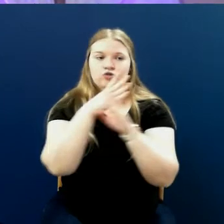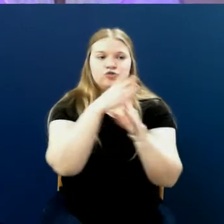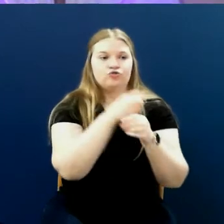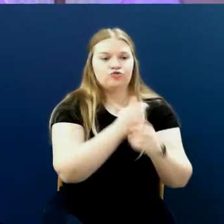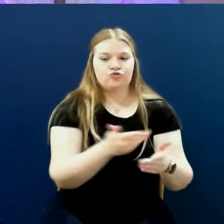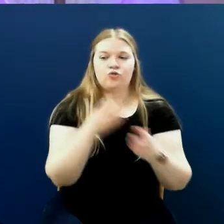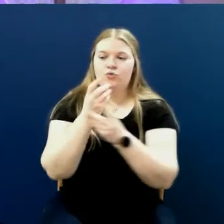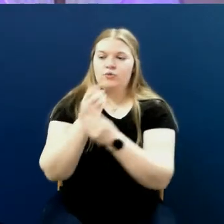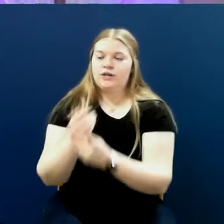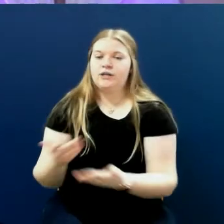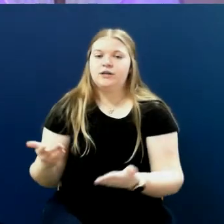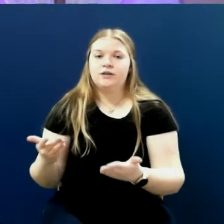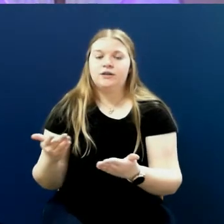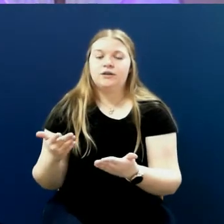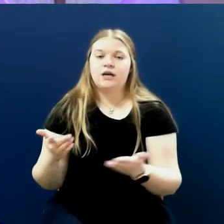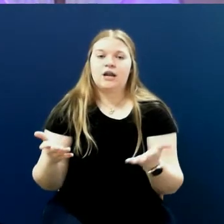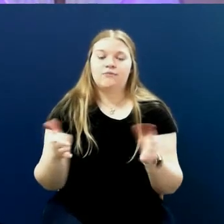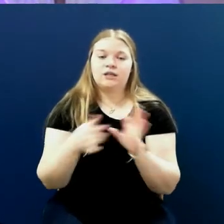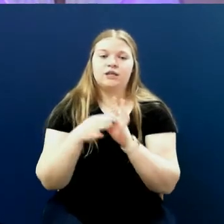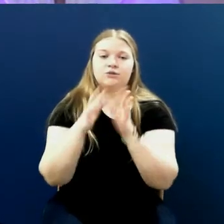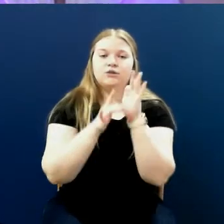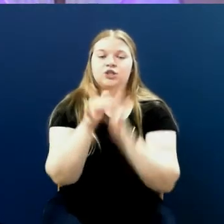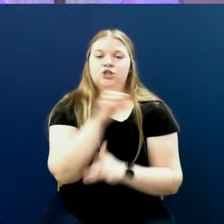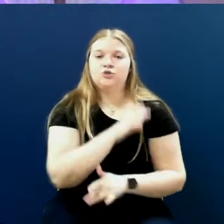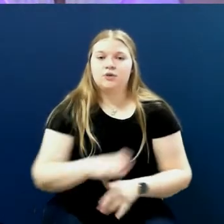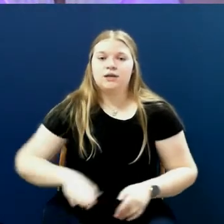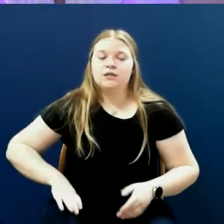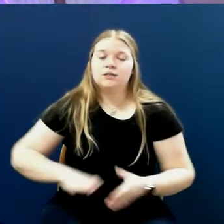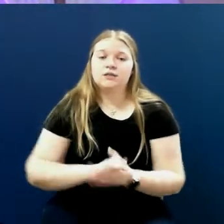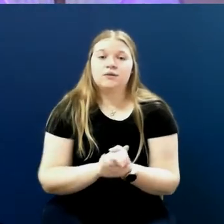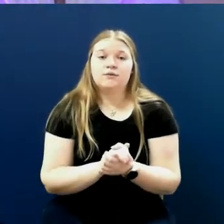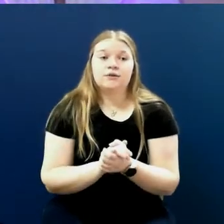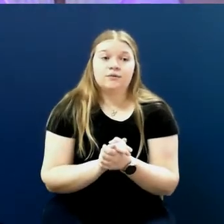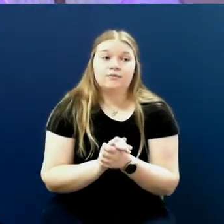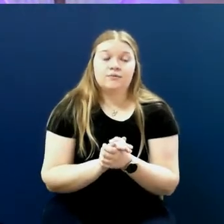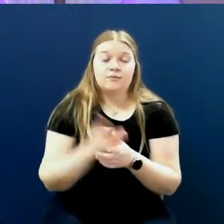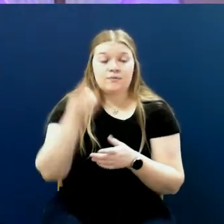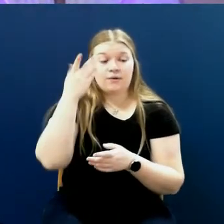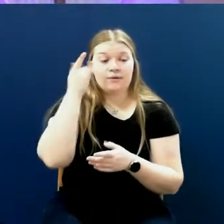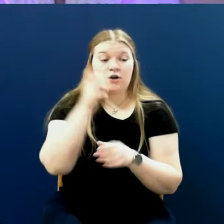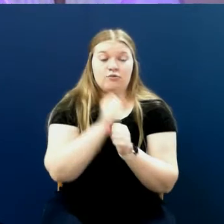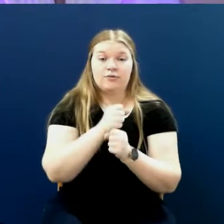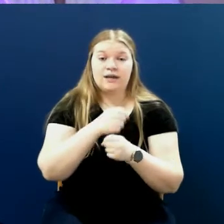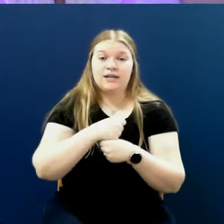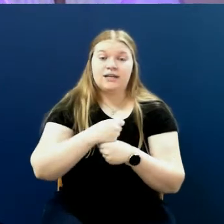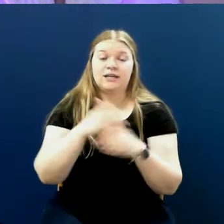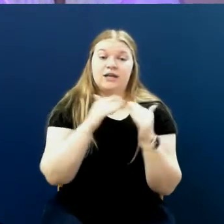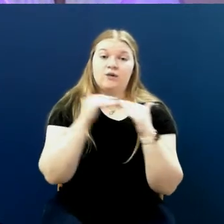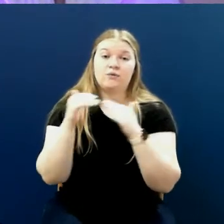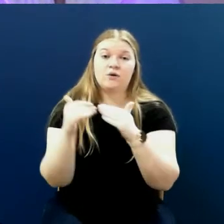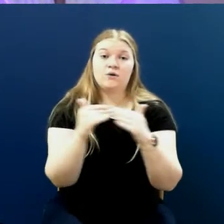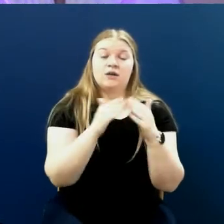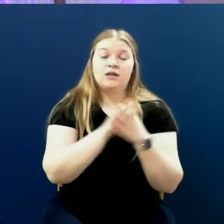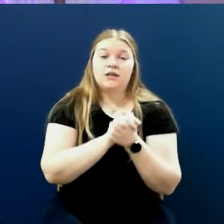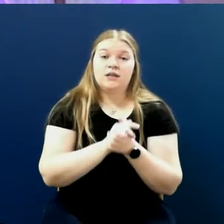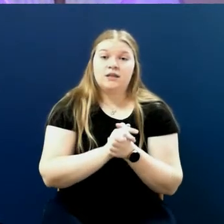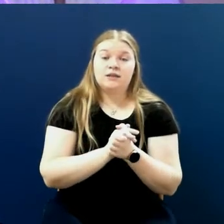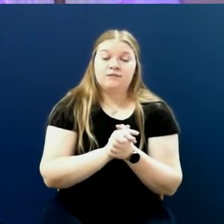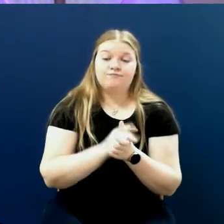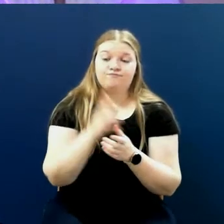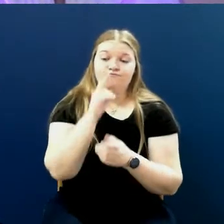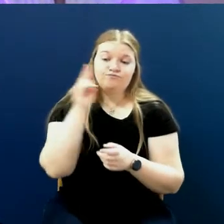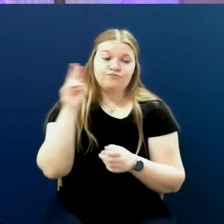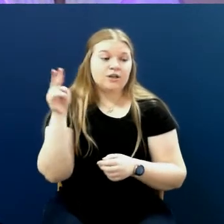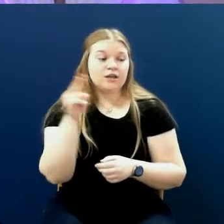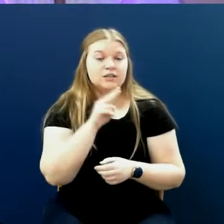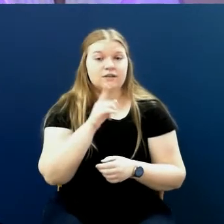broken down in a relationship with Jesus Christ, because we are all created equal in the eyes of God. And